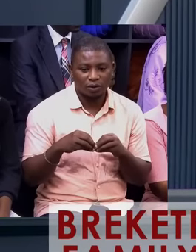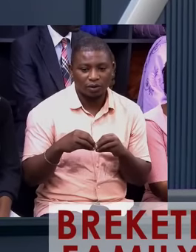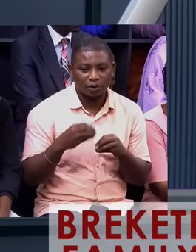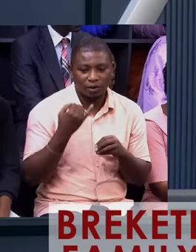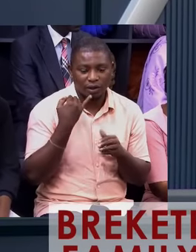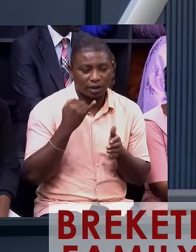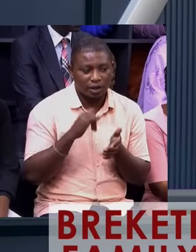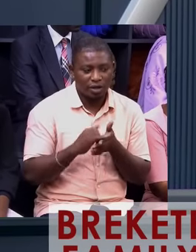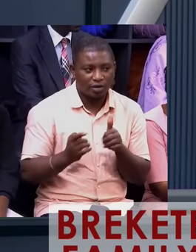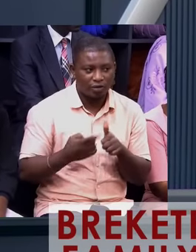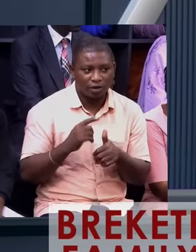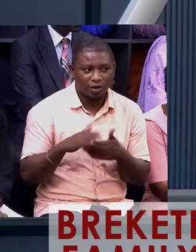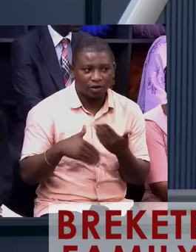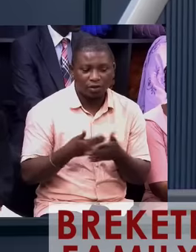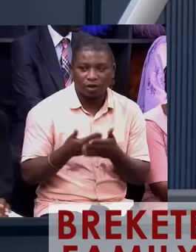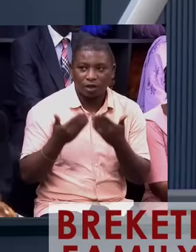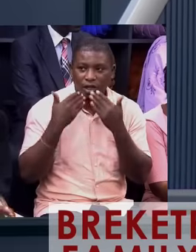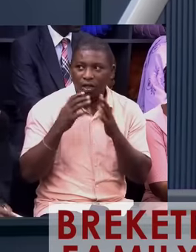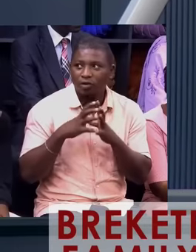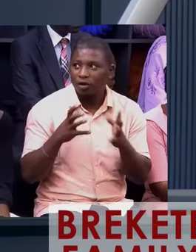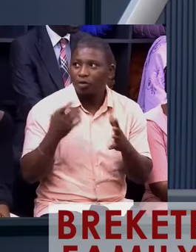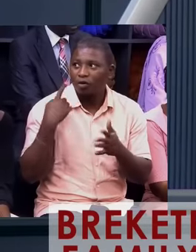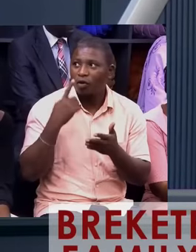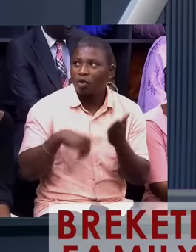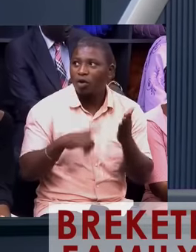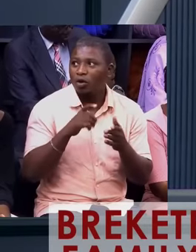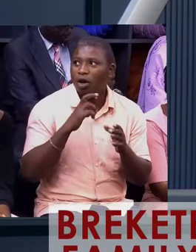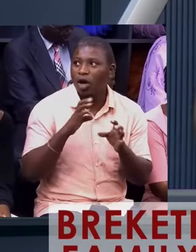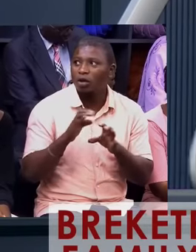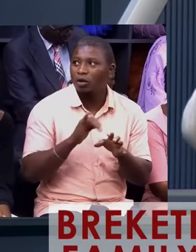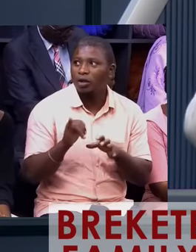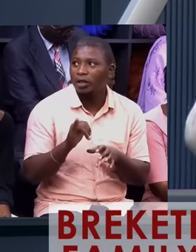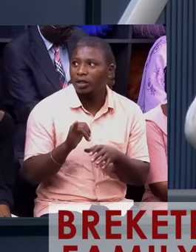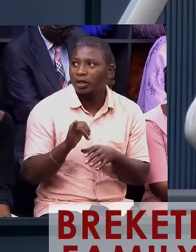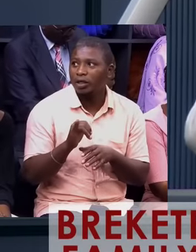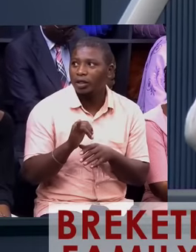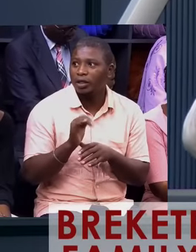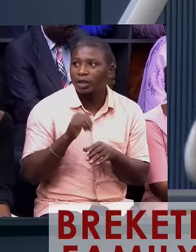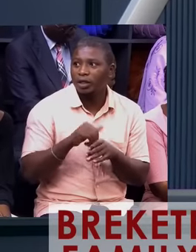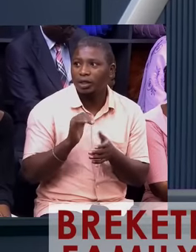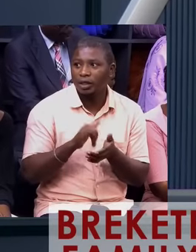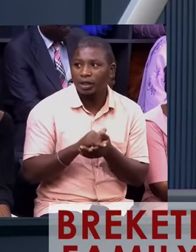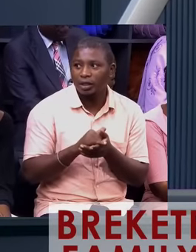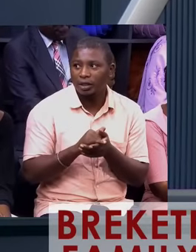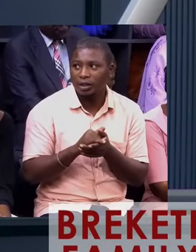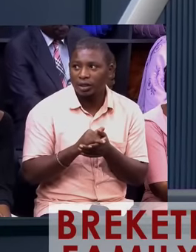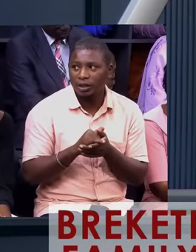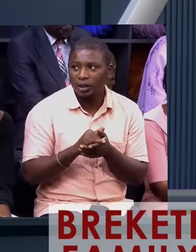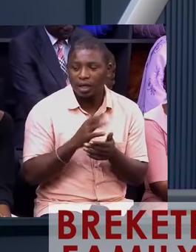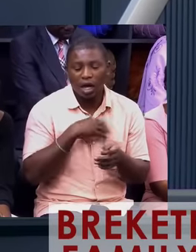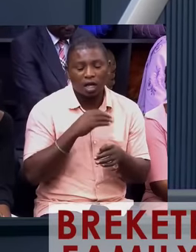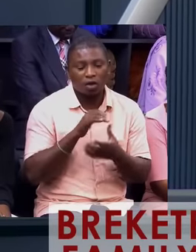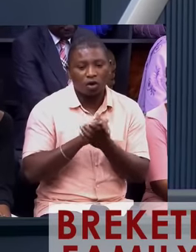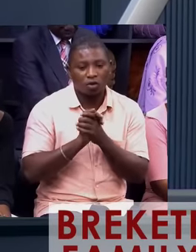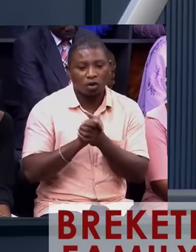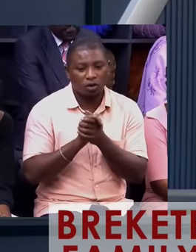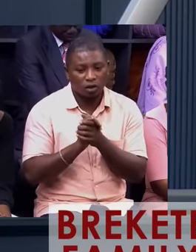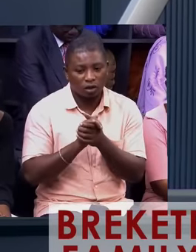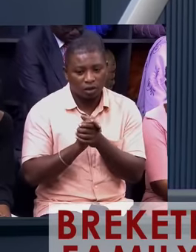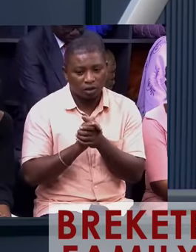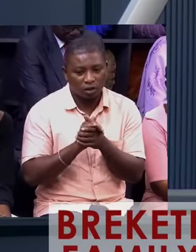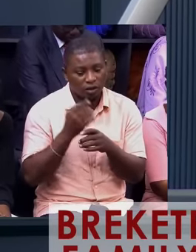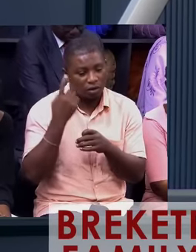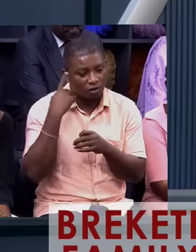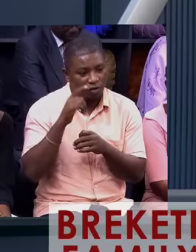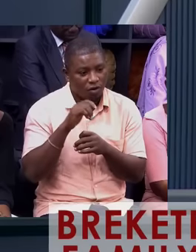say first of all thank you very much for what you're doing in that country Nigeria and congratulations